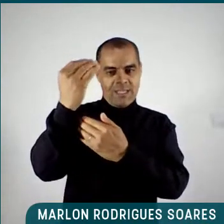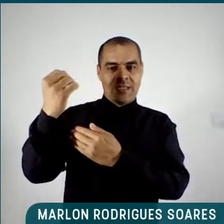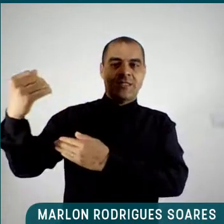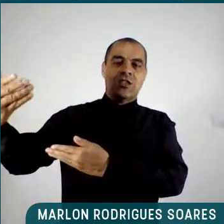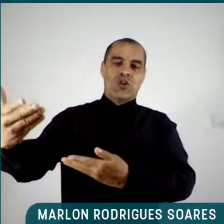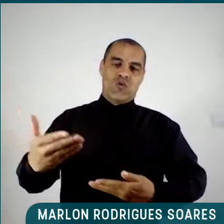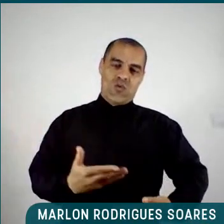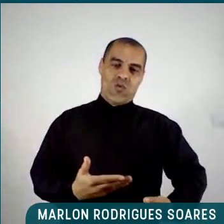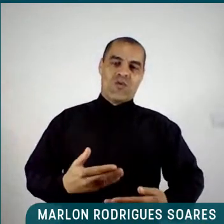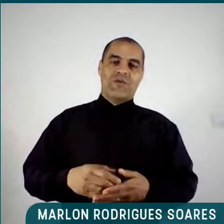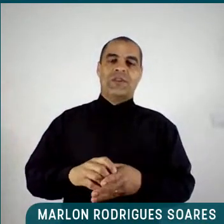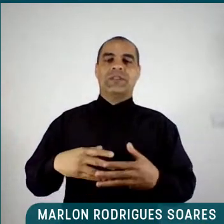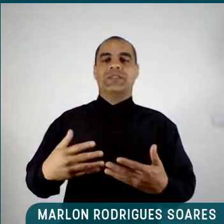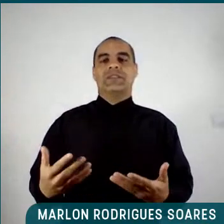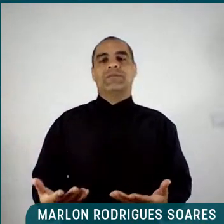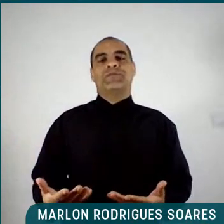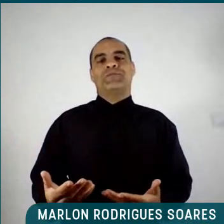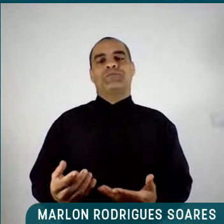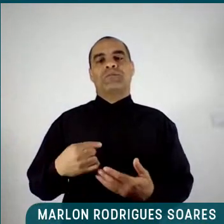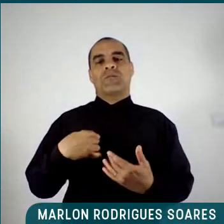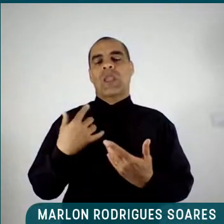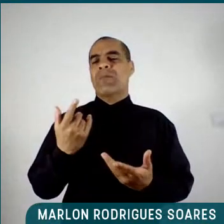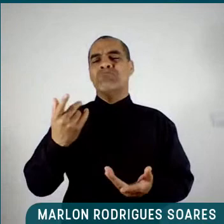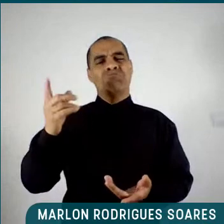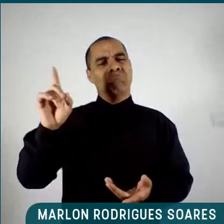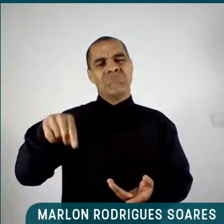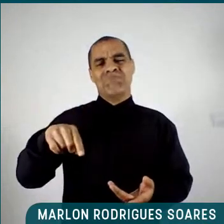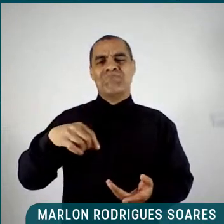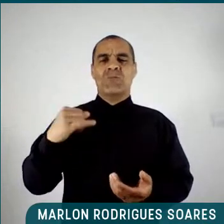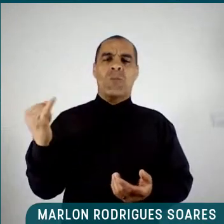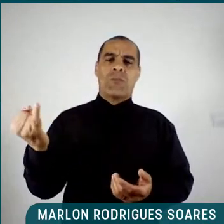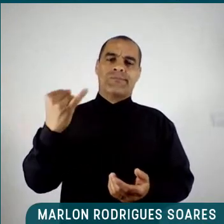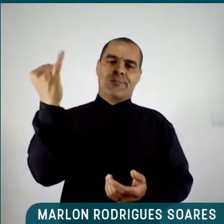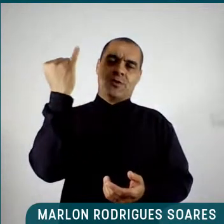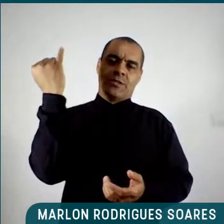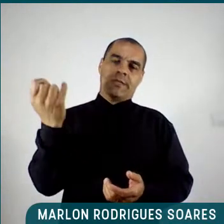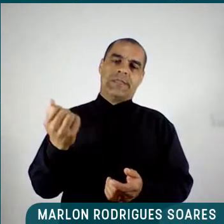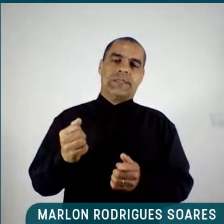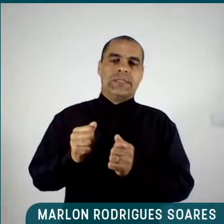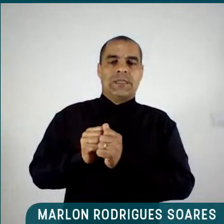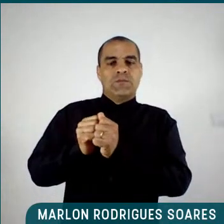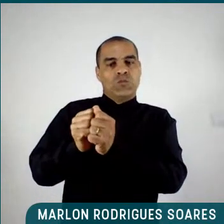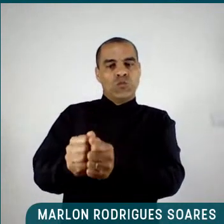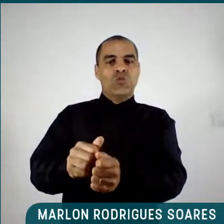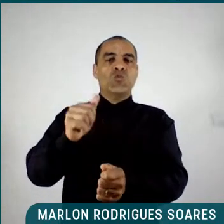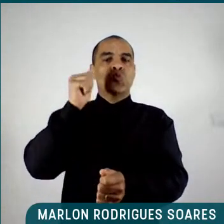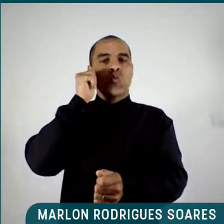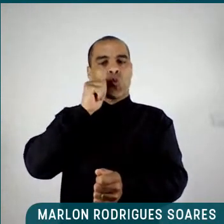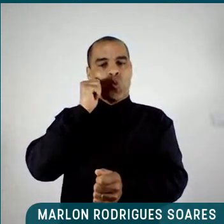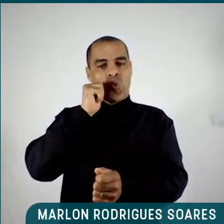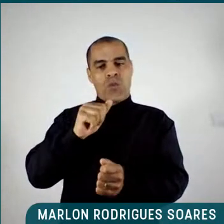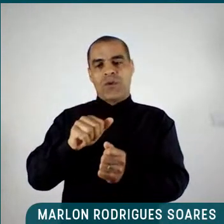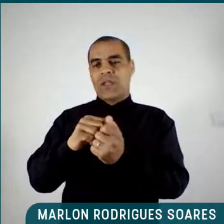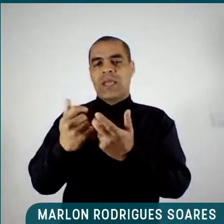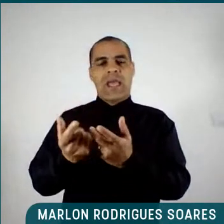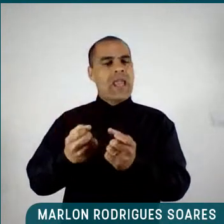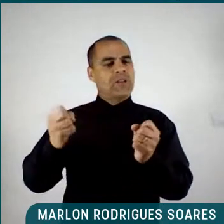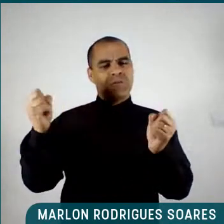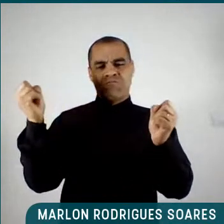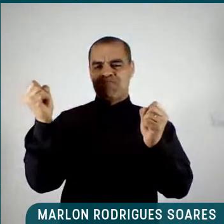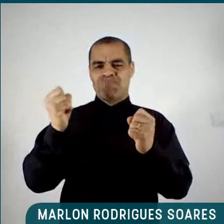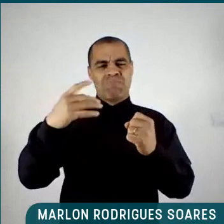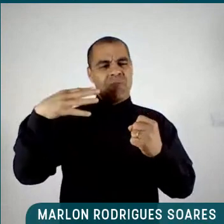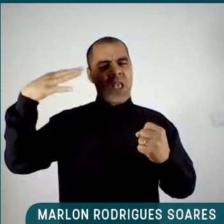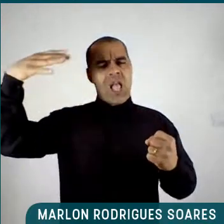would like to thank you for this invitation. And I would like to say that it's important to be near